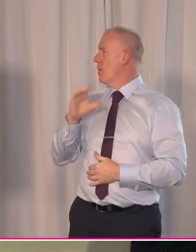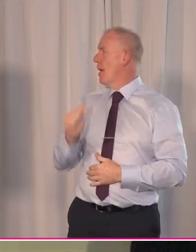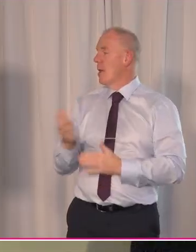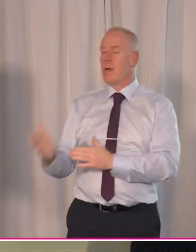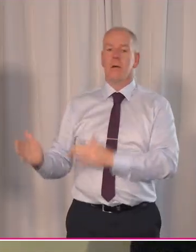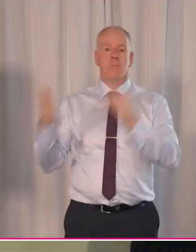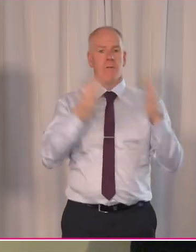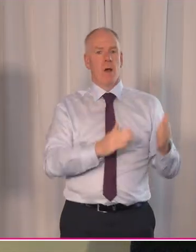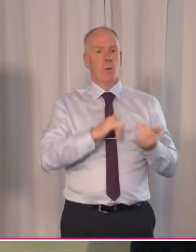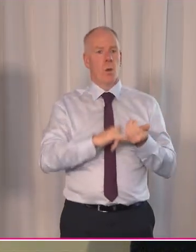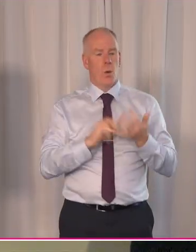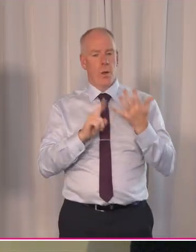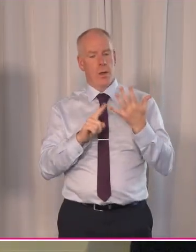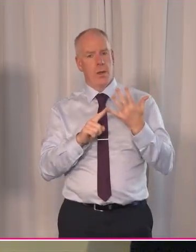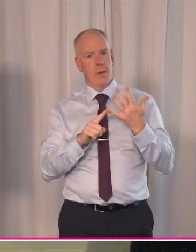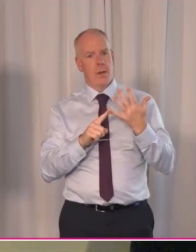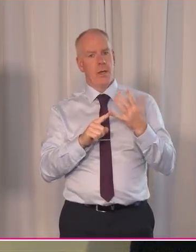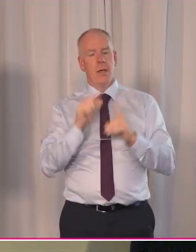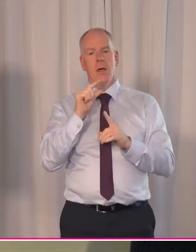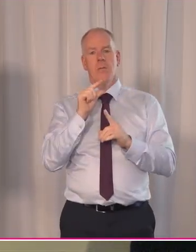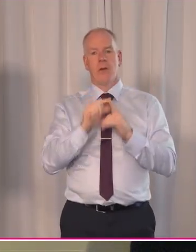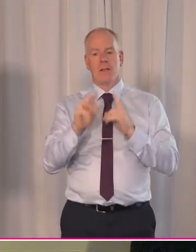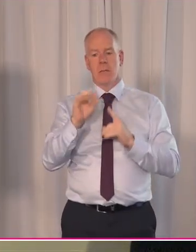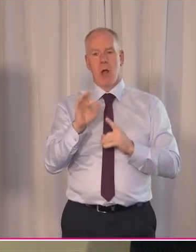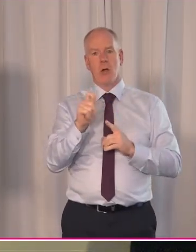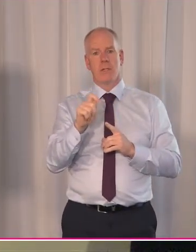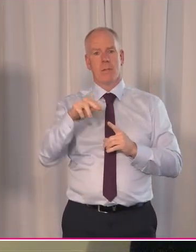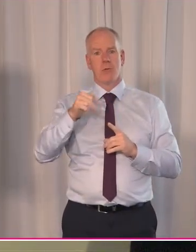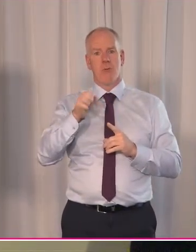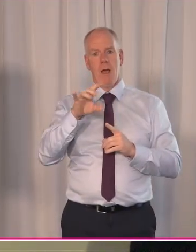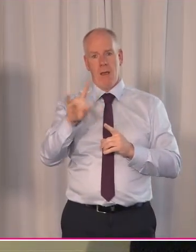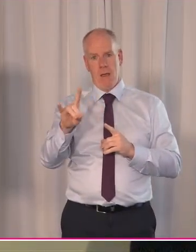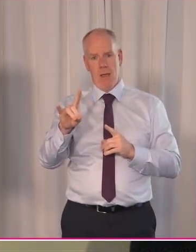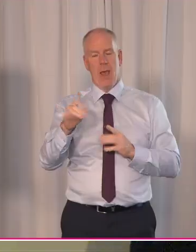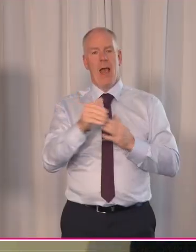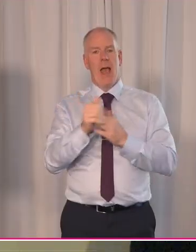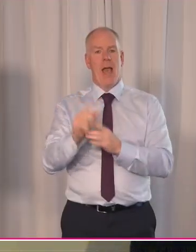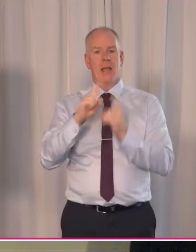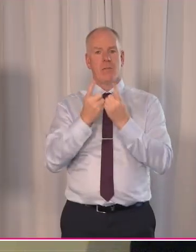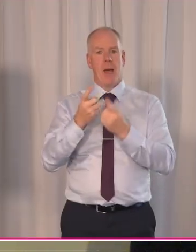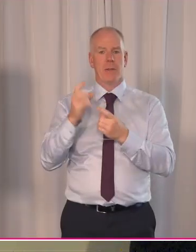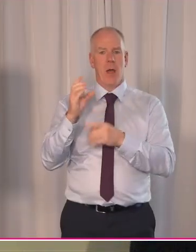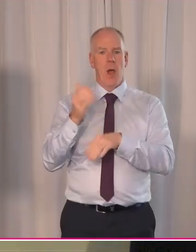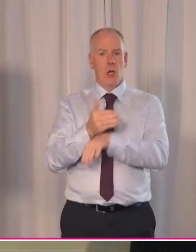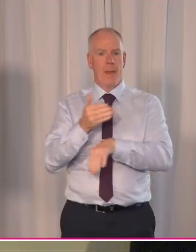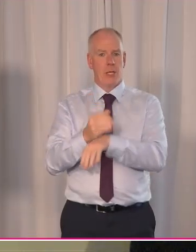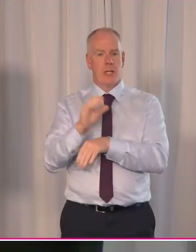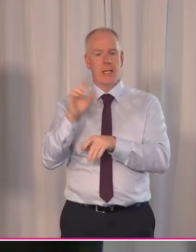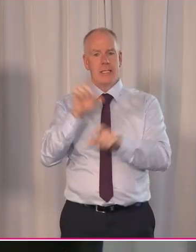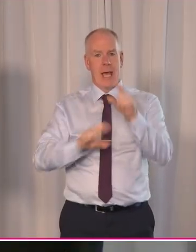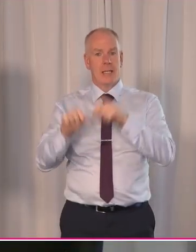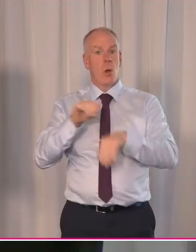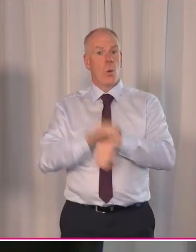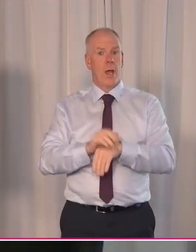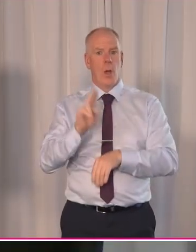move swiftly on now to welcome Professor Margaret McGrath, who's the head of department in Occupational Science at